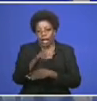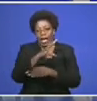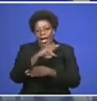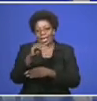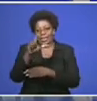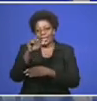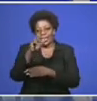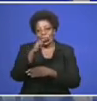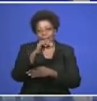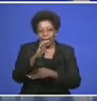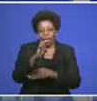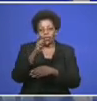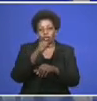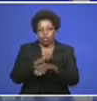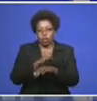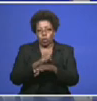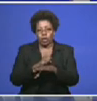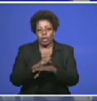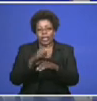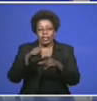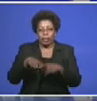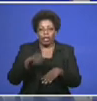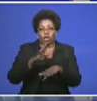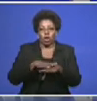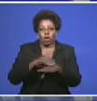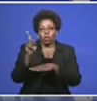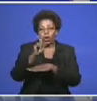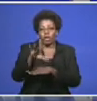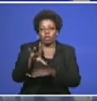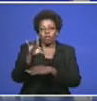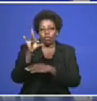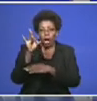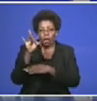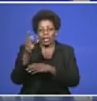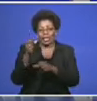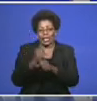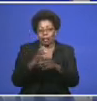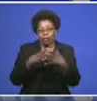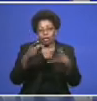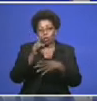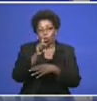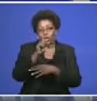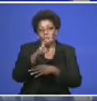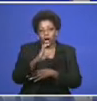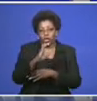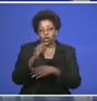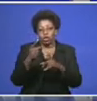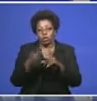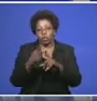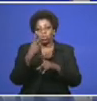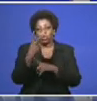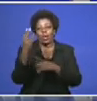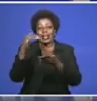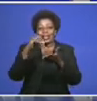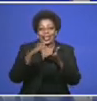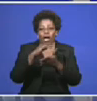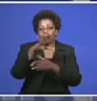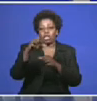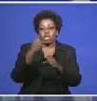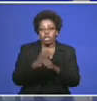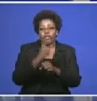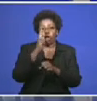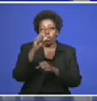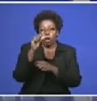limestone. The environment minister says, depending on where aragonite is found, it can take as much as 100 to 2,000 years for just